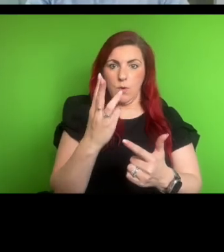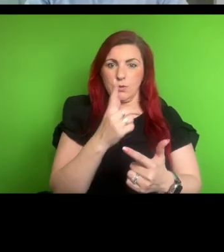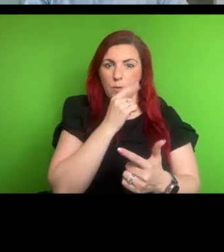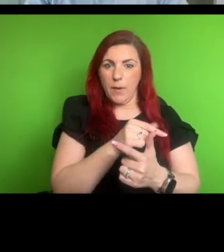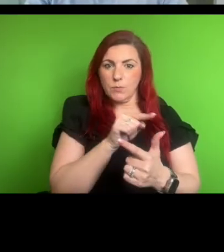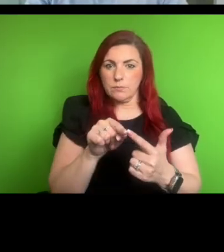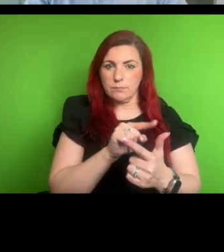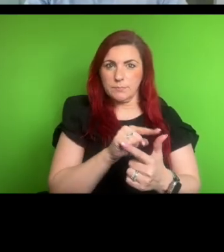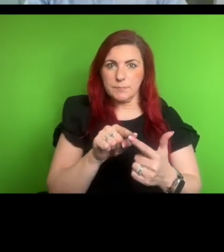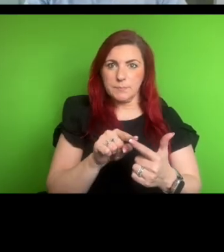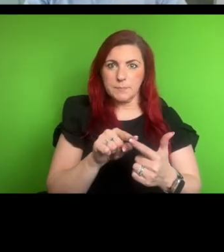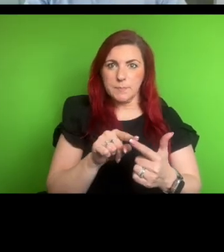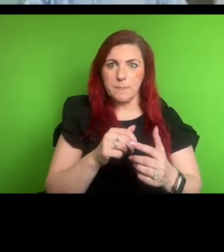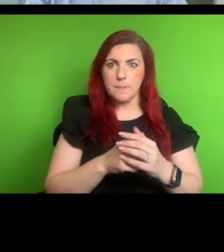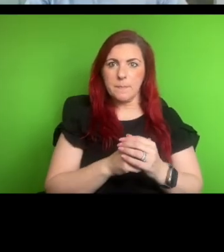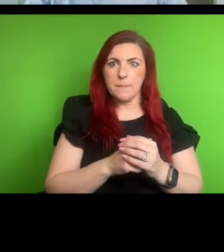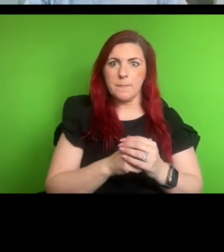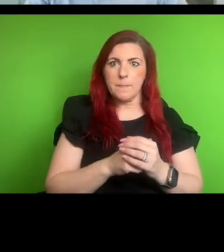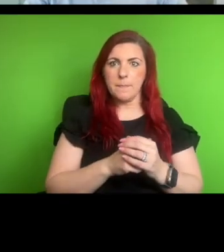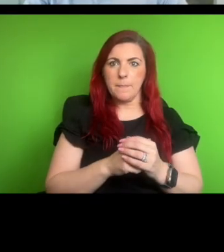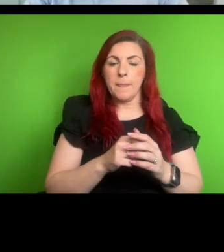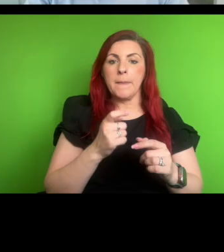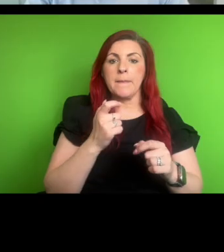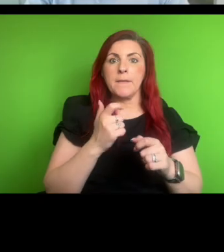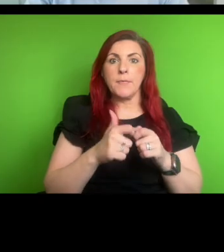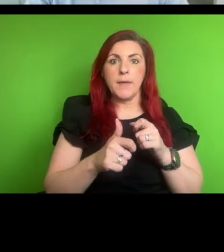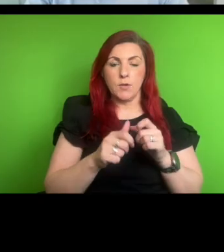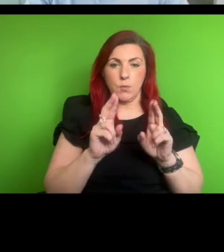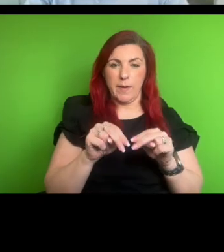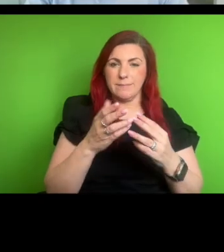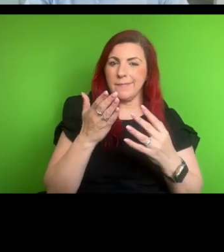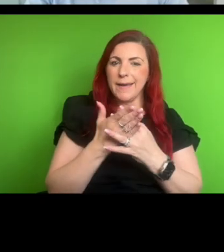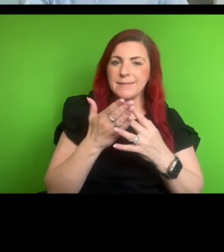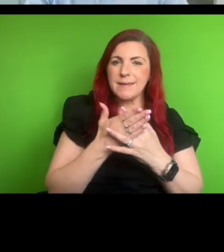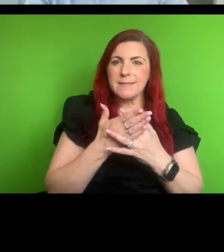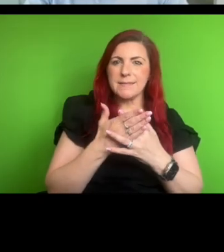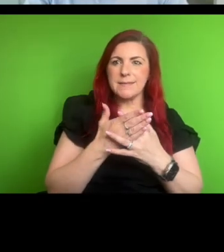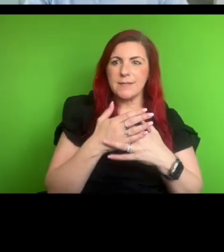That will give you access to the standard,